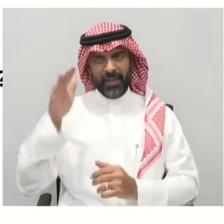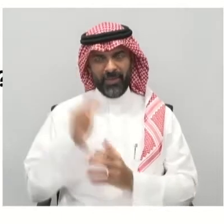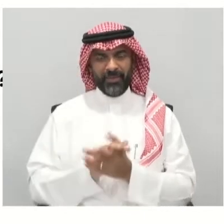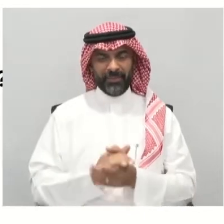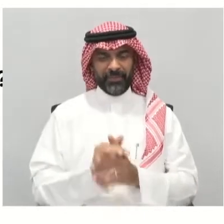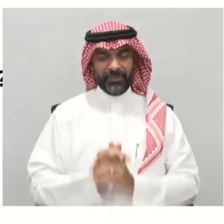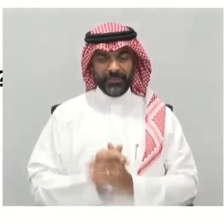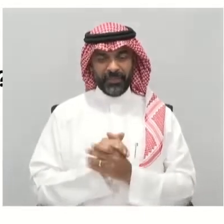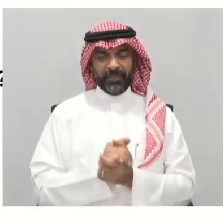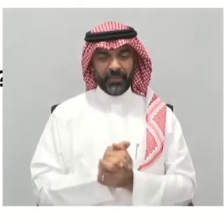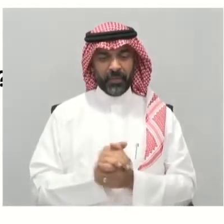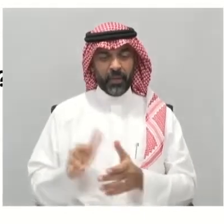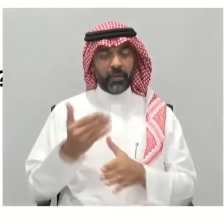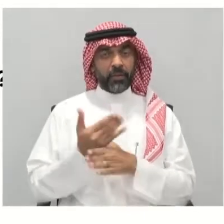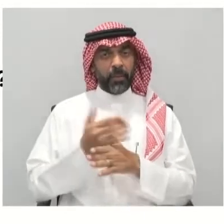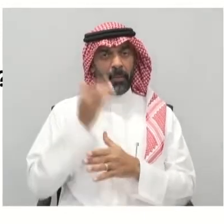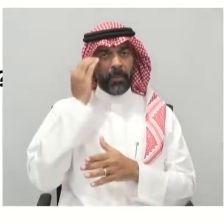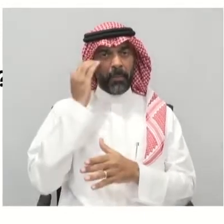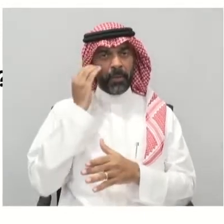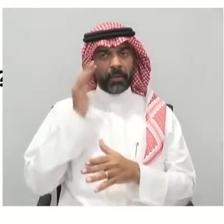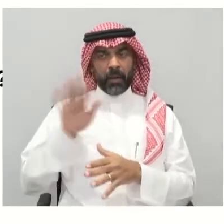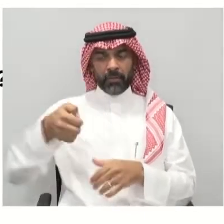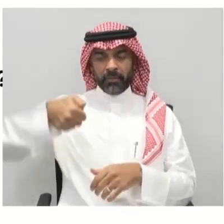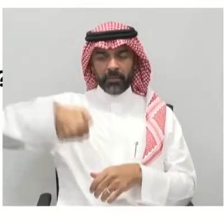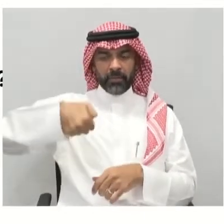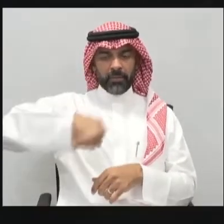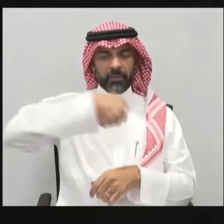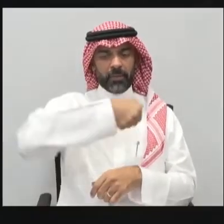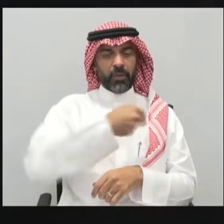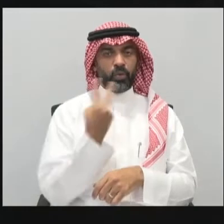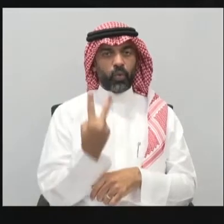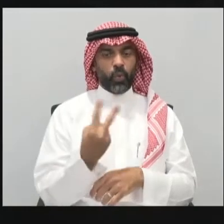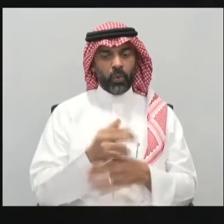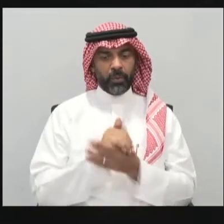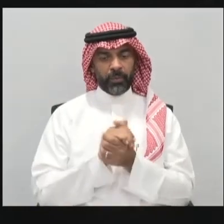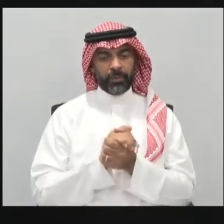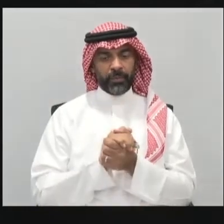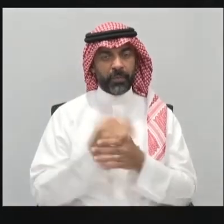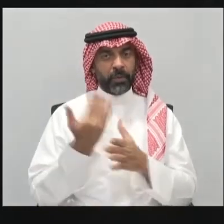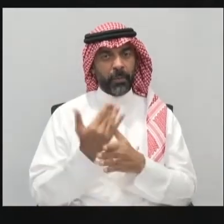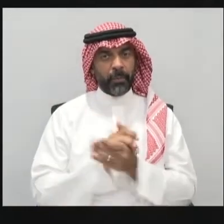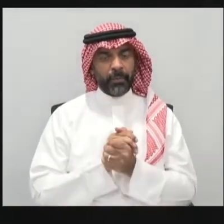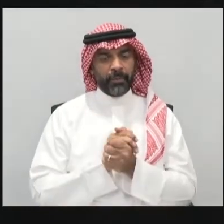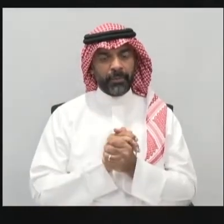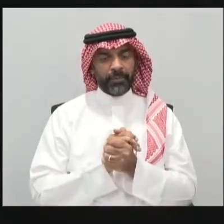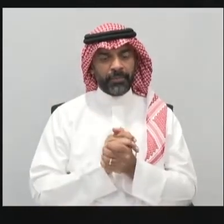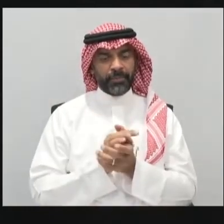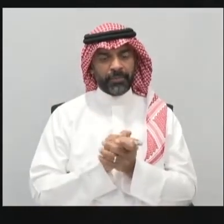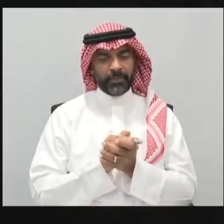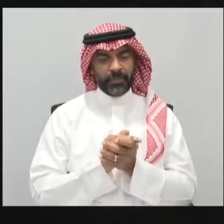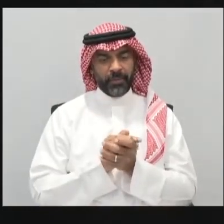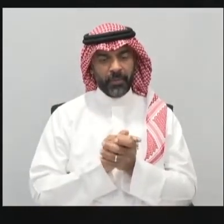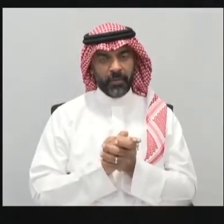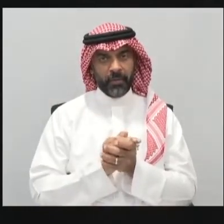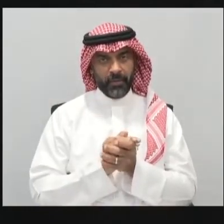her toys in 2 bags? You know, when you're so excited, you plan extra perfectly because you want this day to